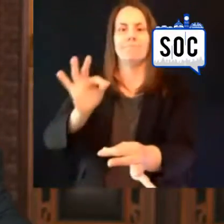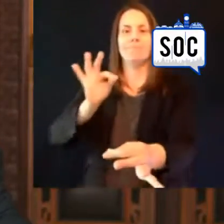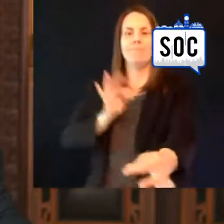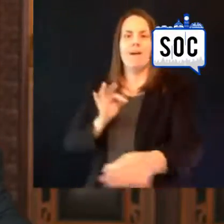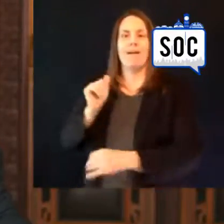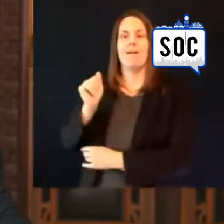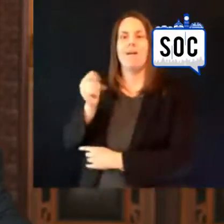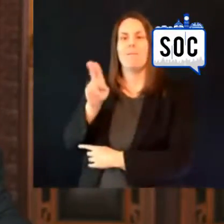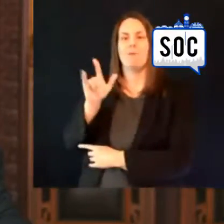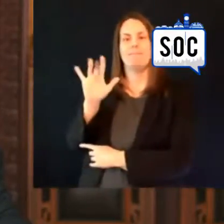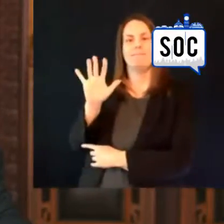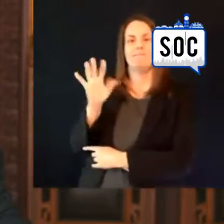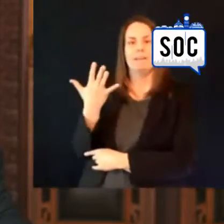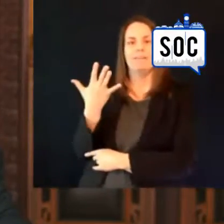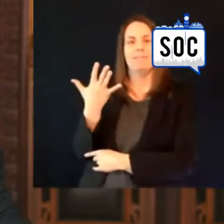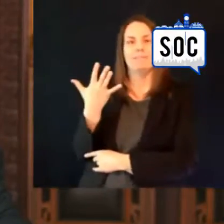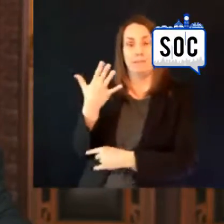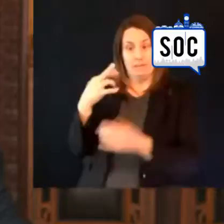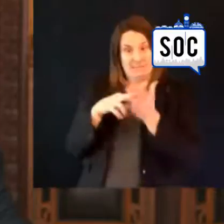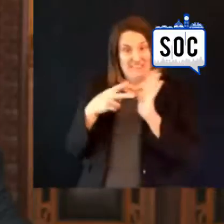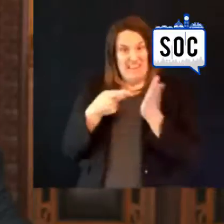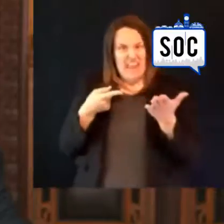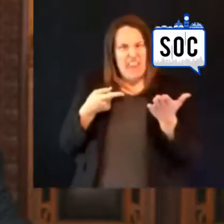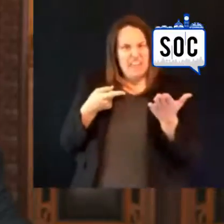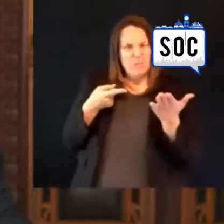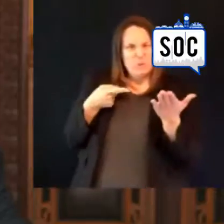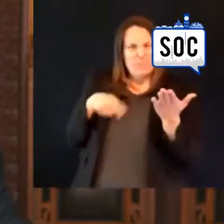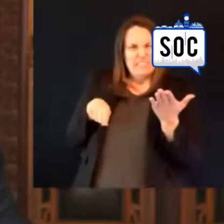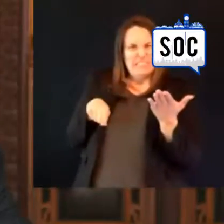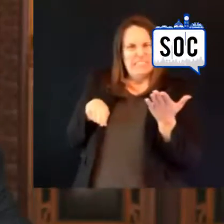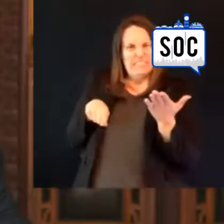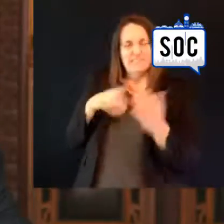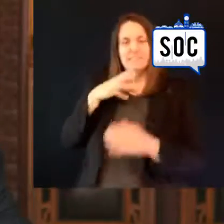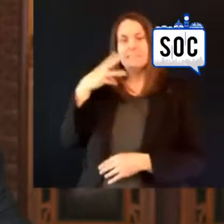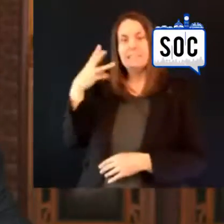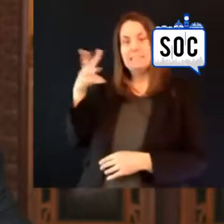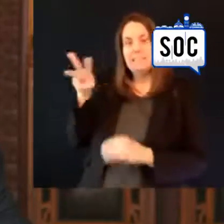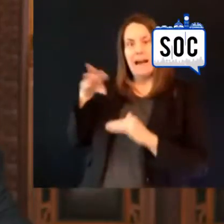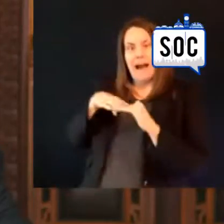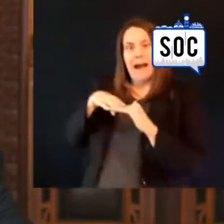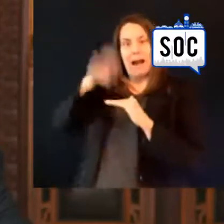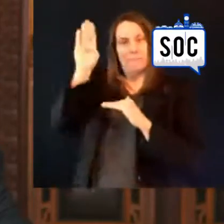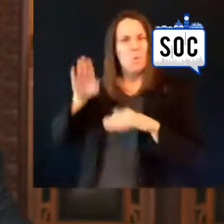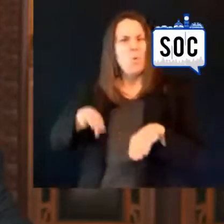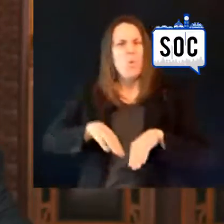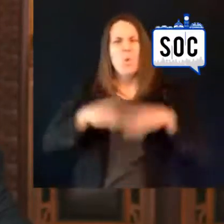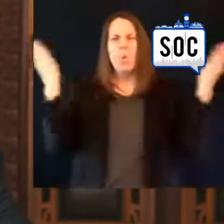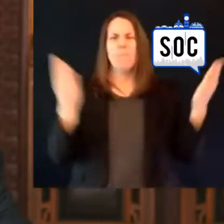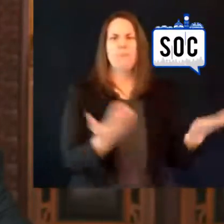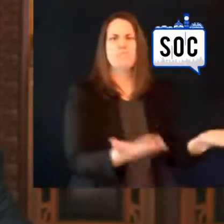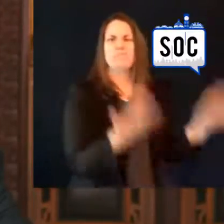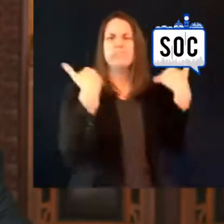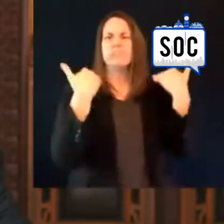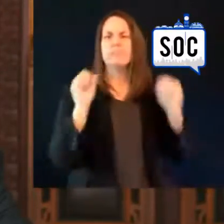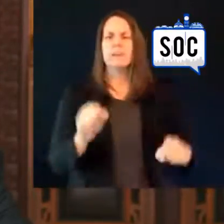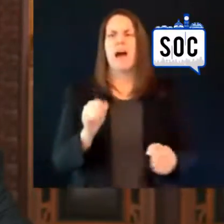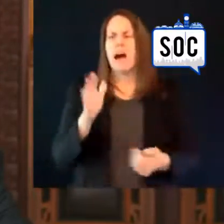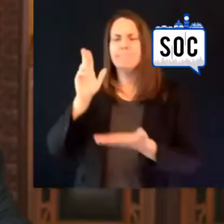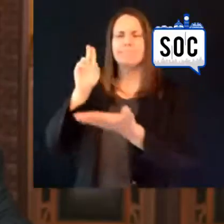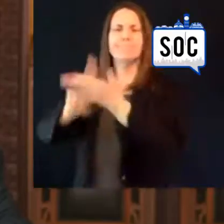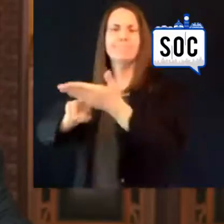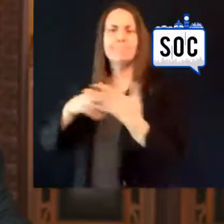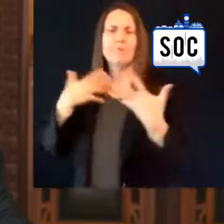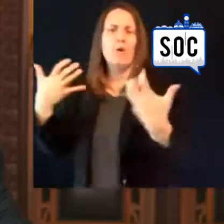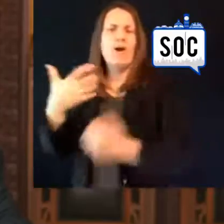16 will be eligible for the vaccine. Now, it won't all happen at once, but I know I'm not alone in